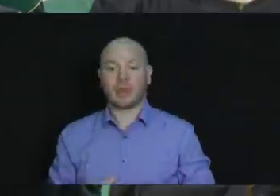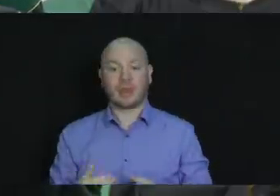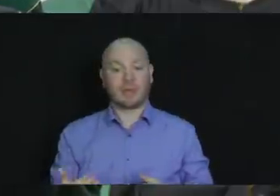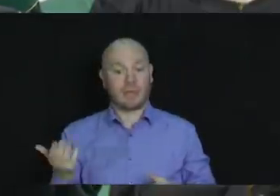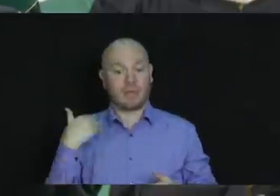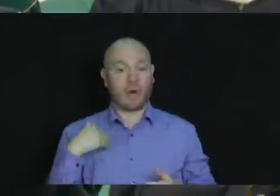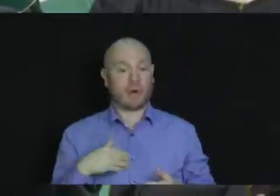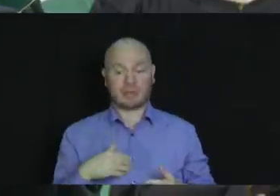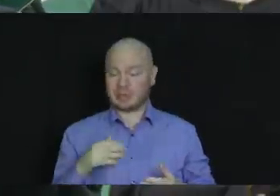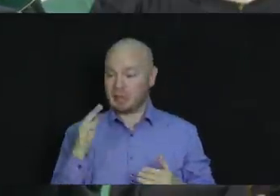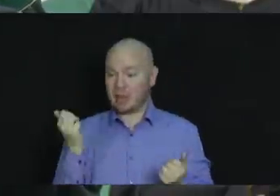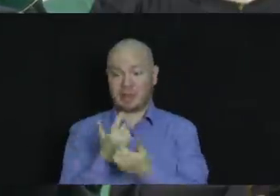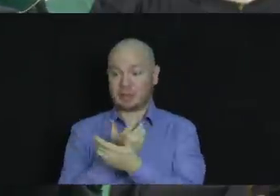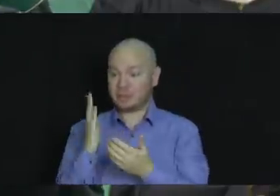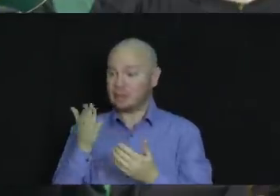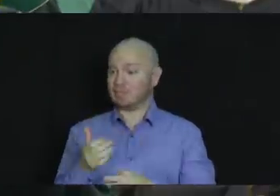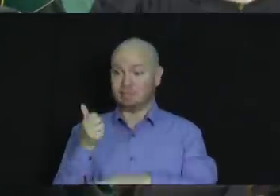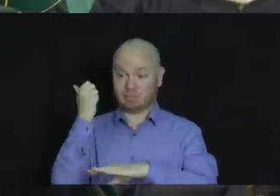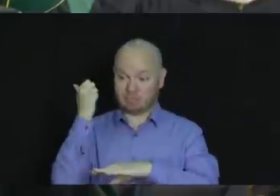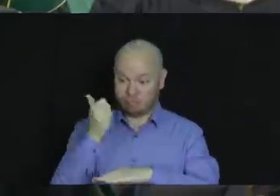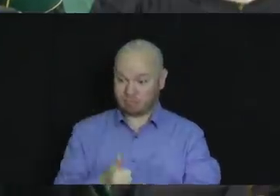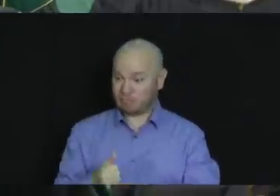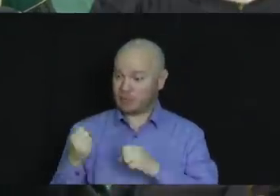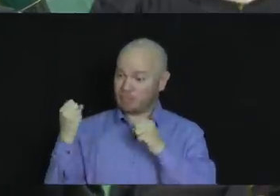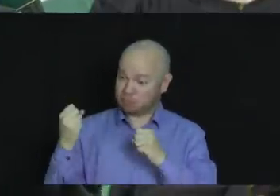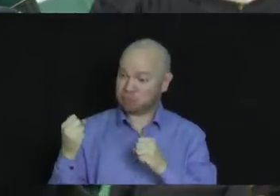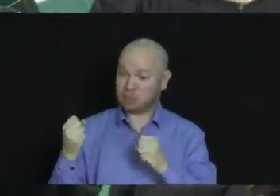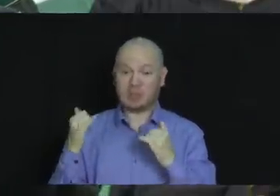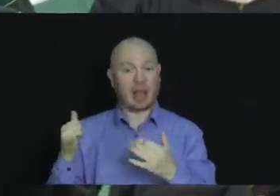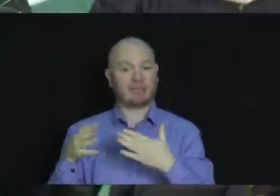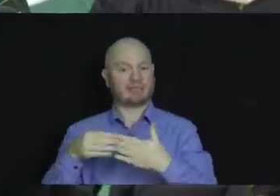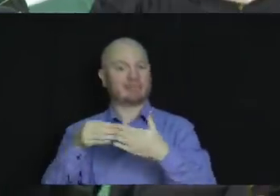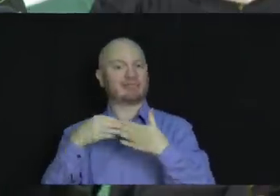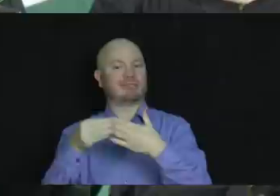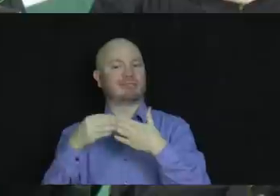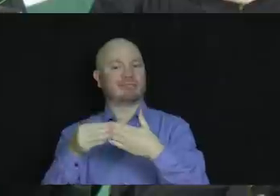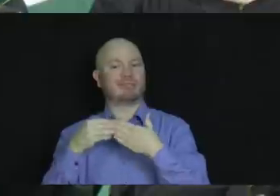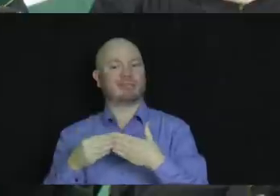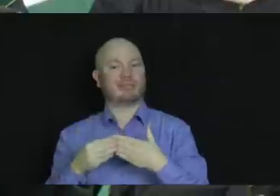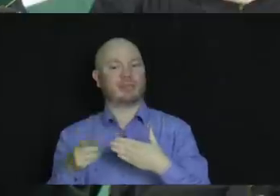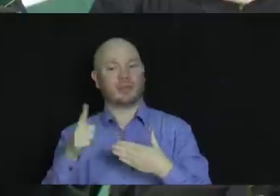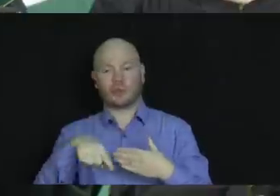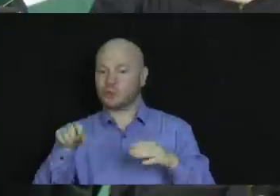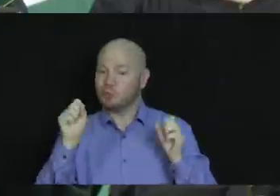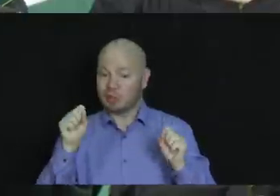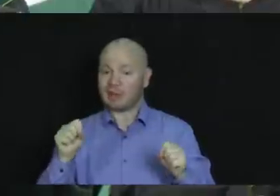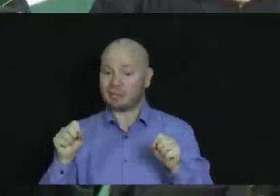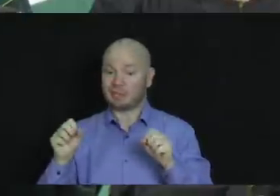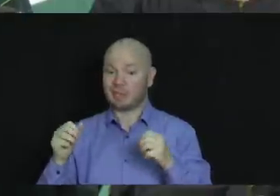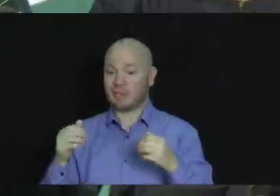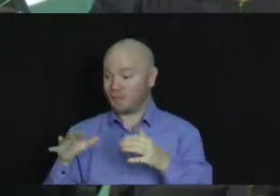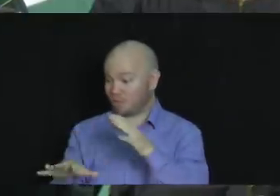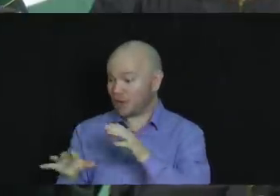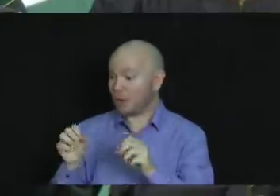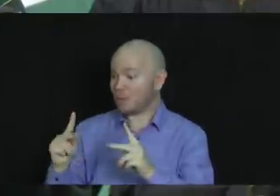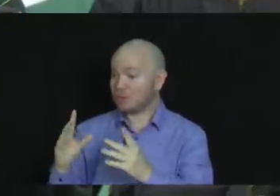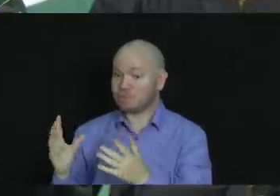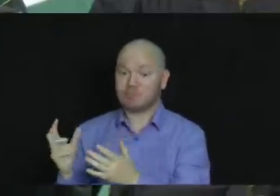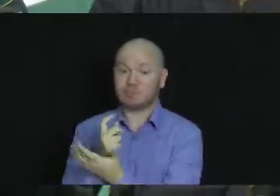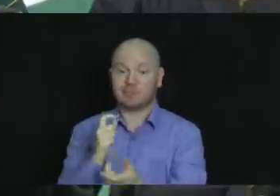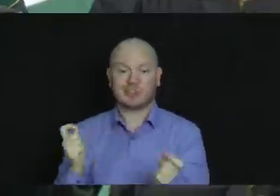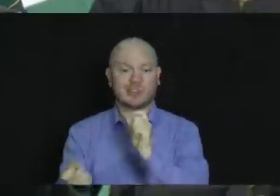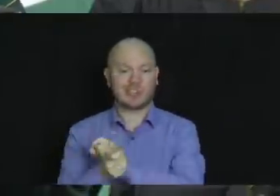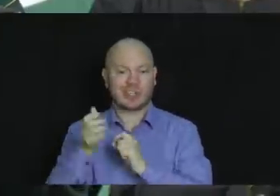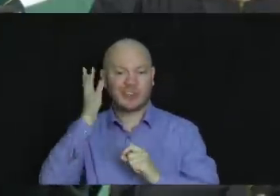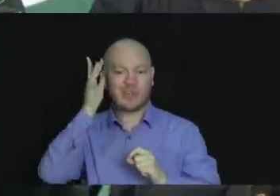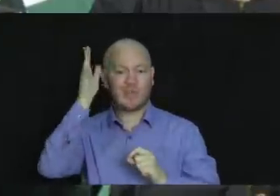flexible. You will find enormous opportunities to rewrite the future. And when you encounter future